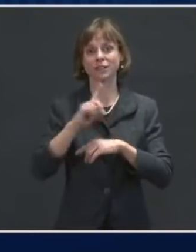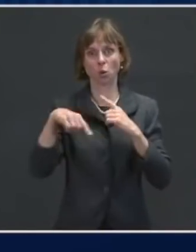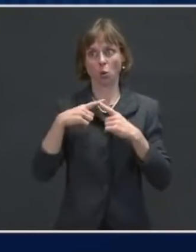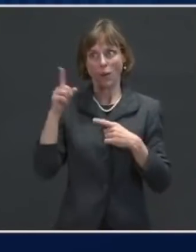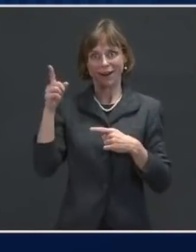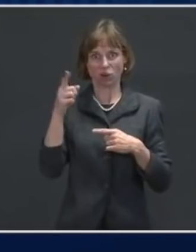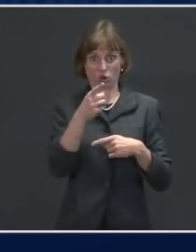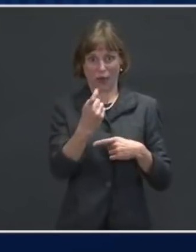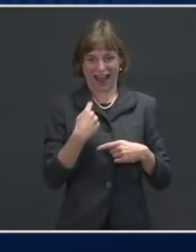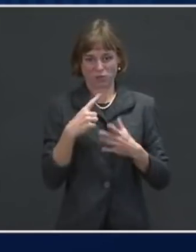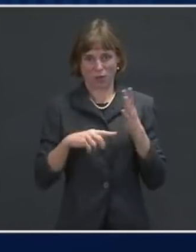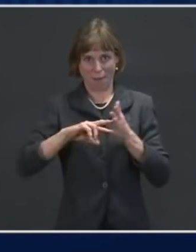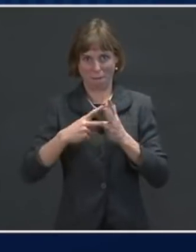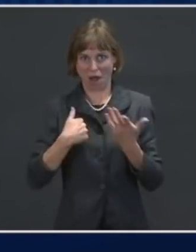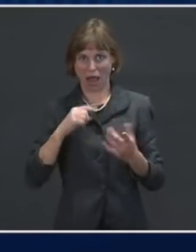question. So